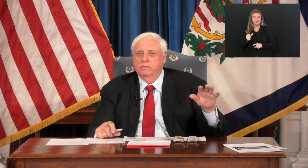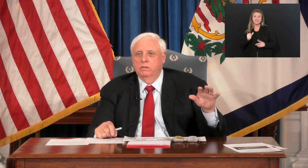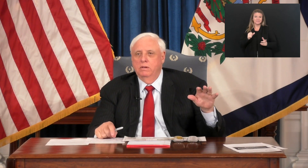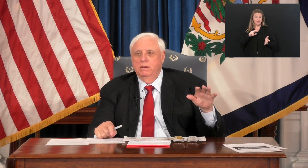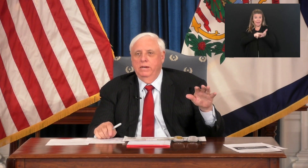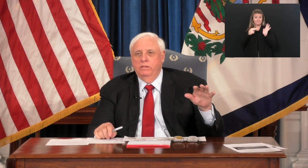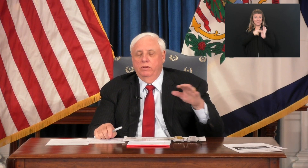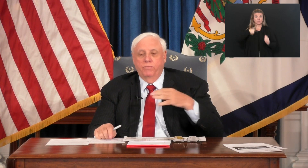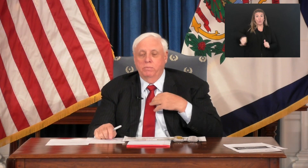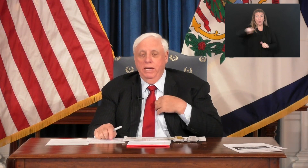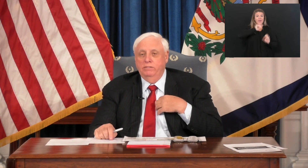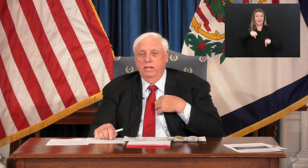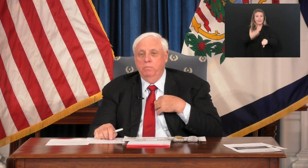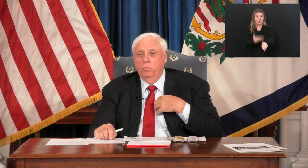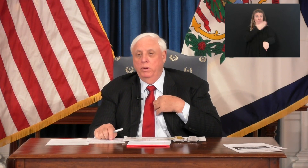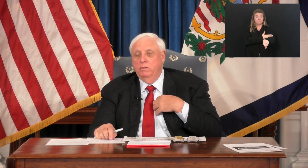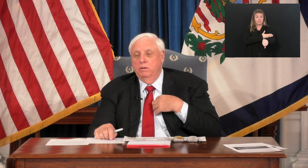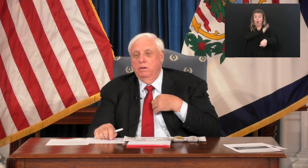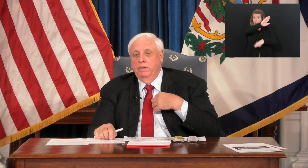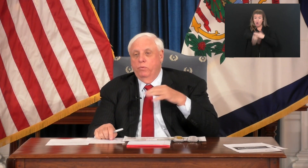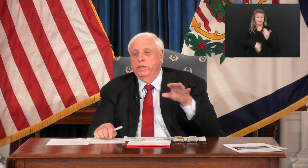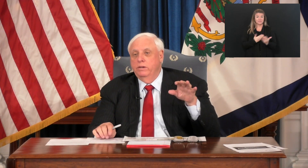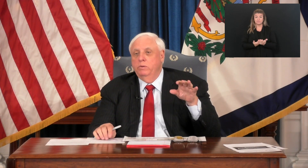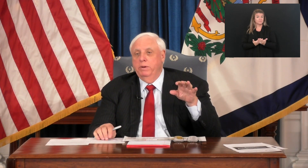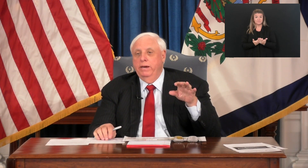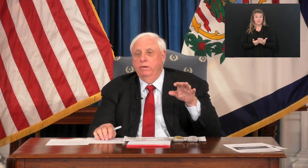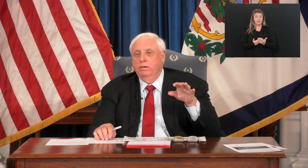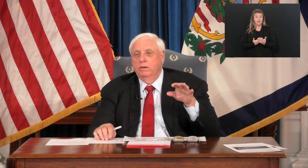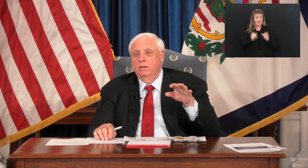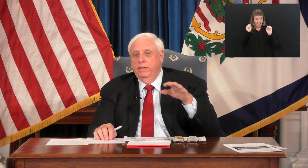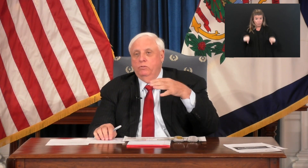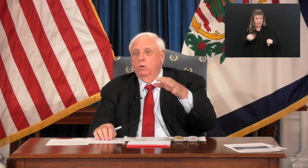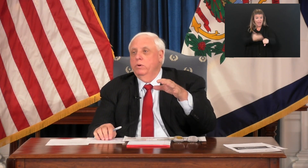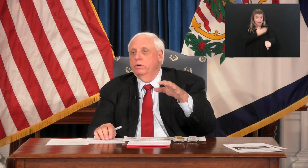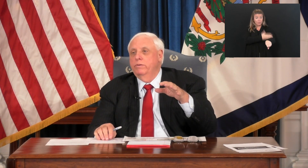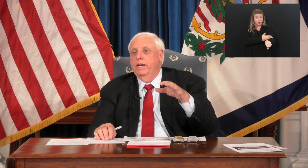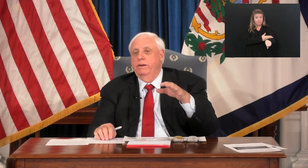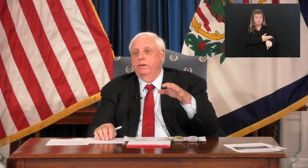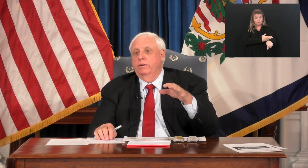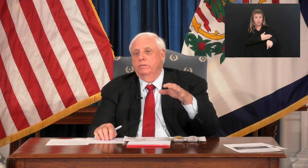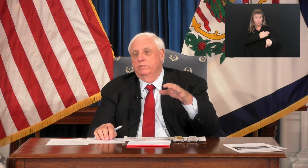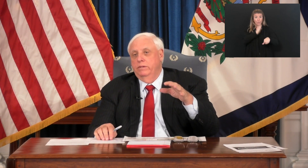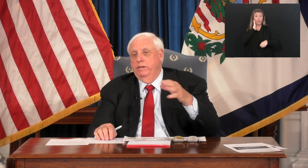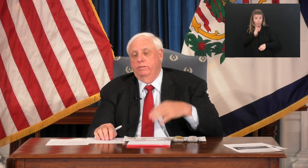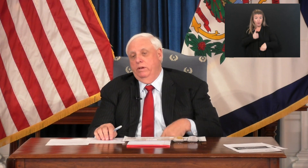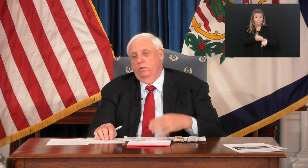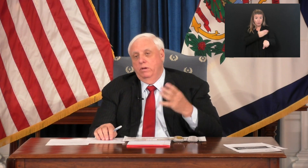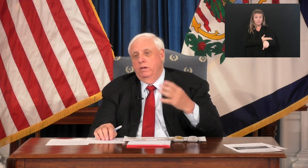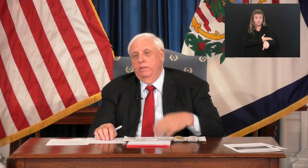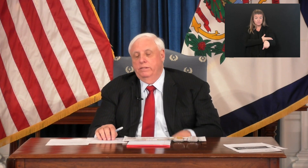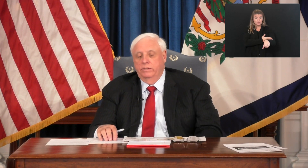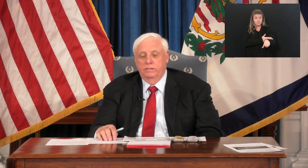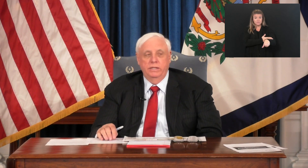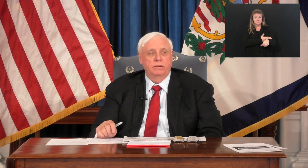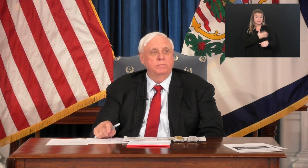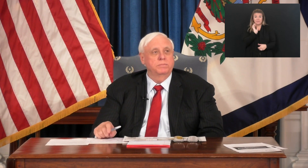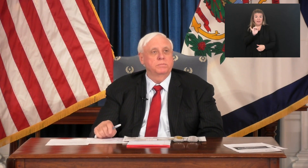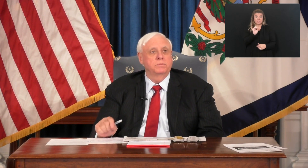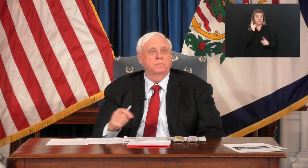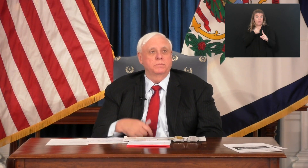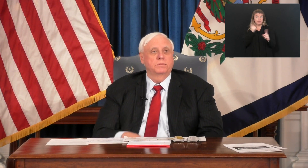of us. And so from my standpoint, if we can do better, that's what we're going to try to do. And so that's just